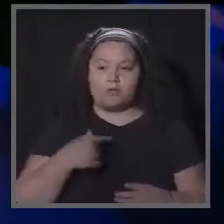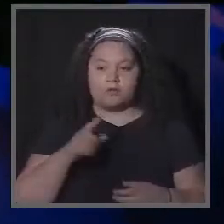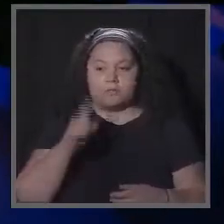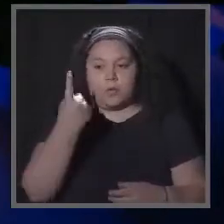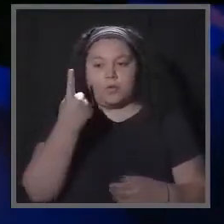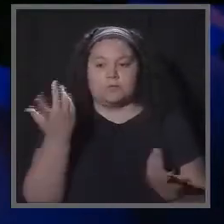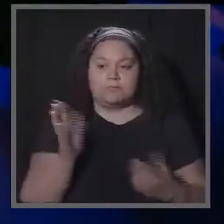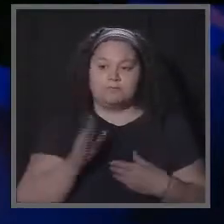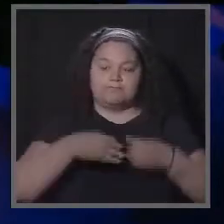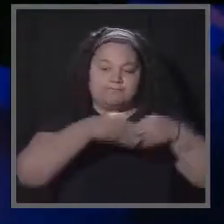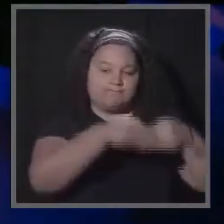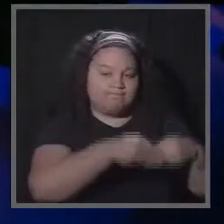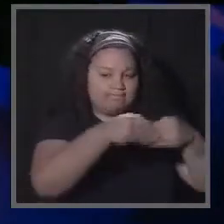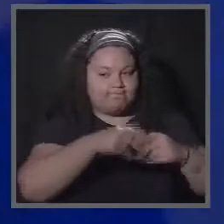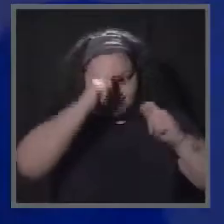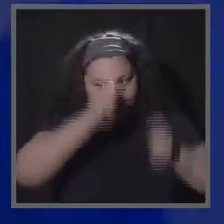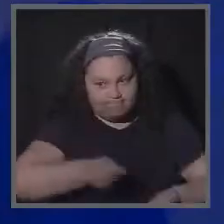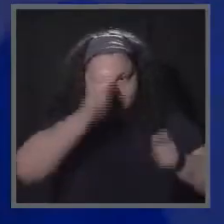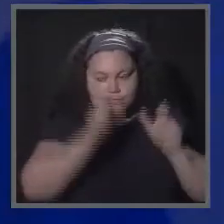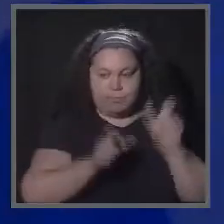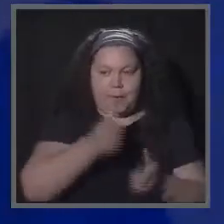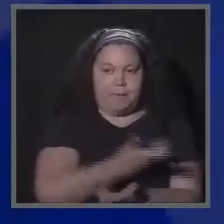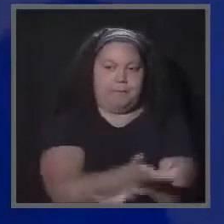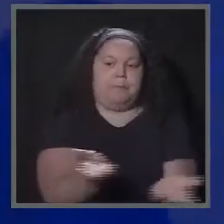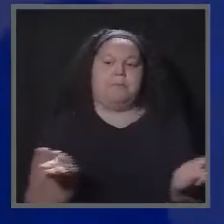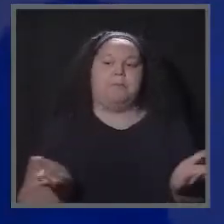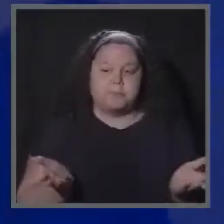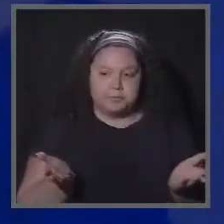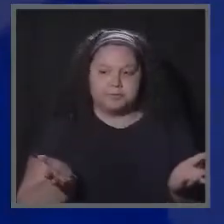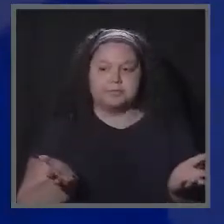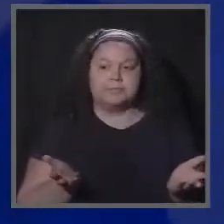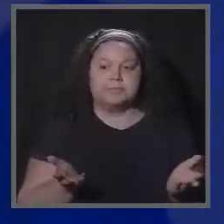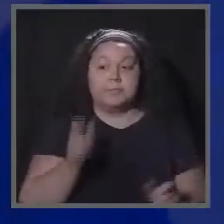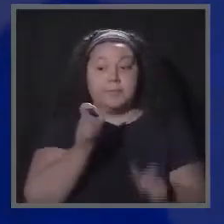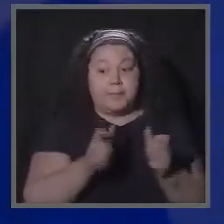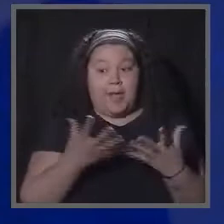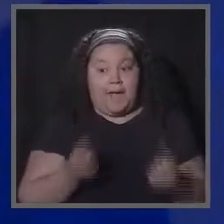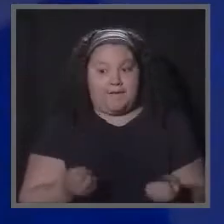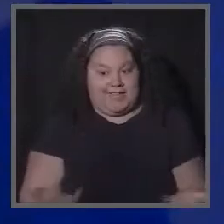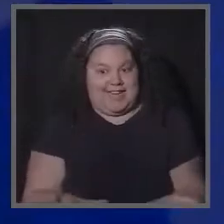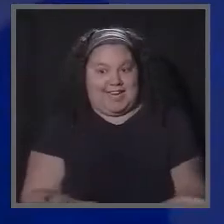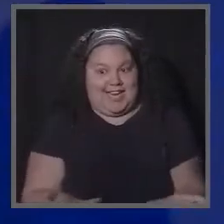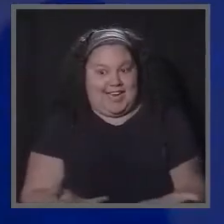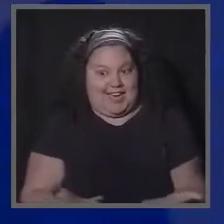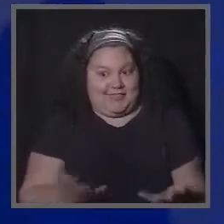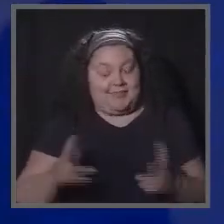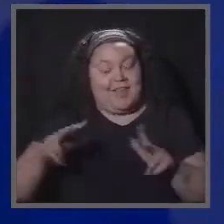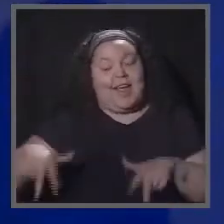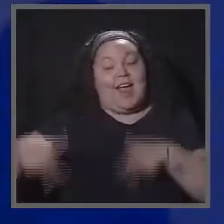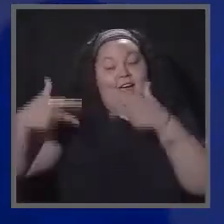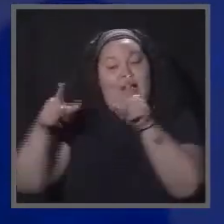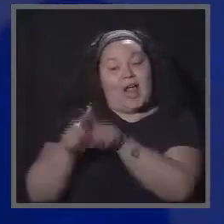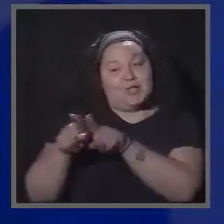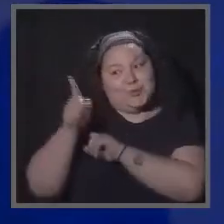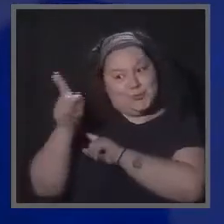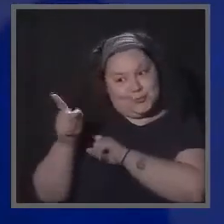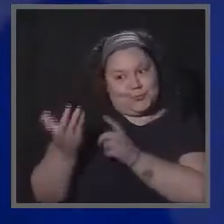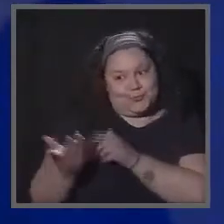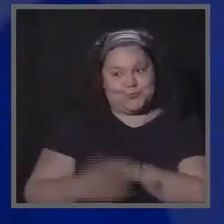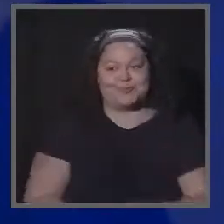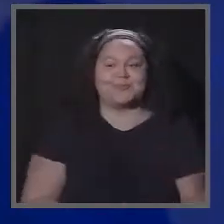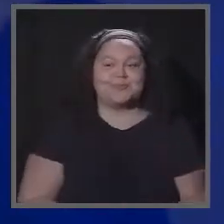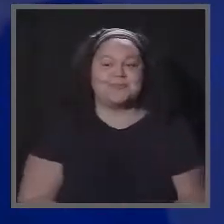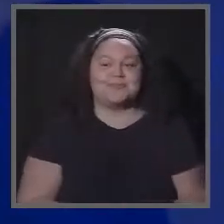Good morning. First of all, I would like to greet all those present here, those face-to-face and those